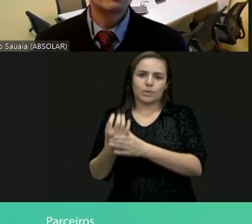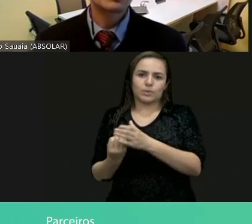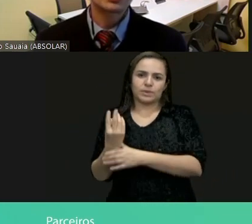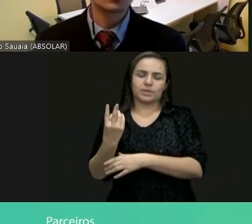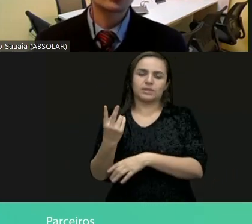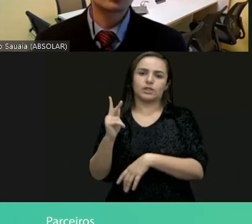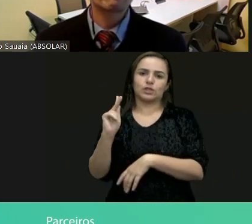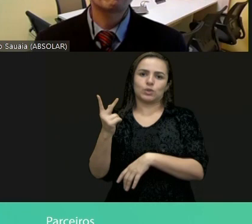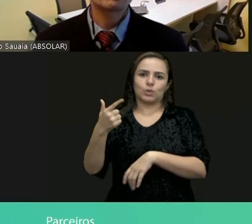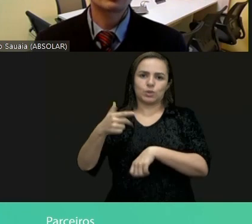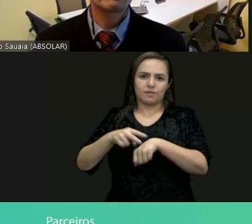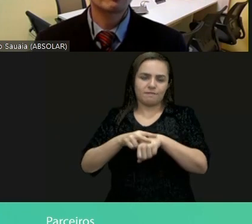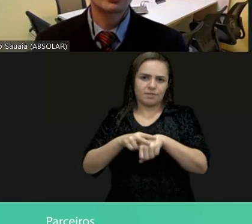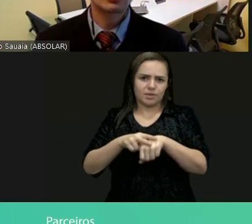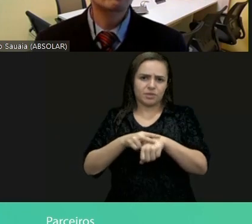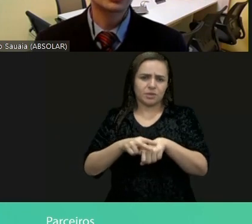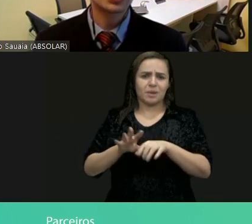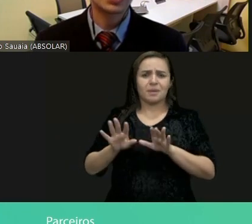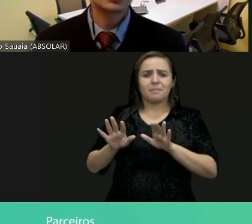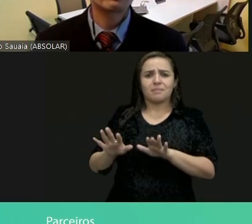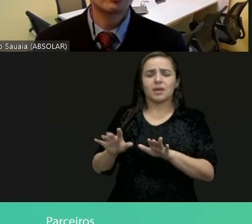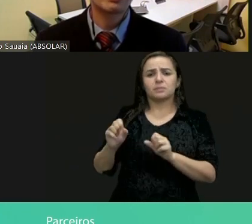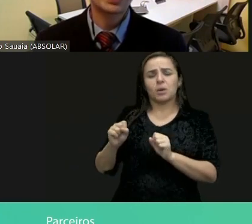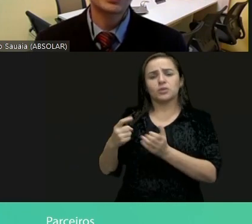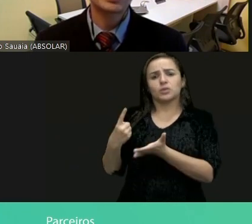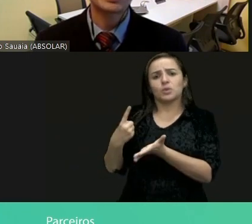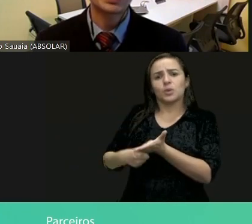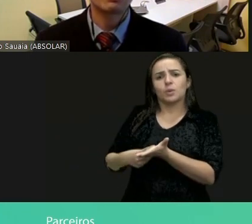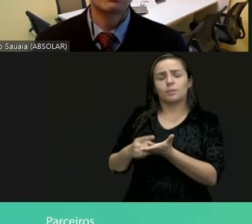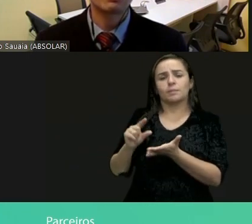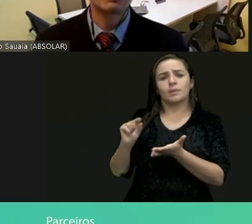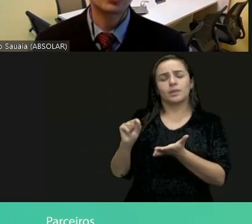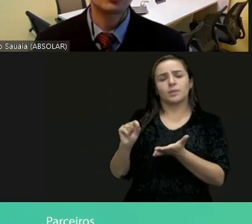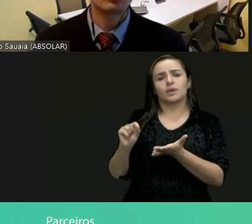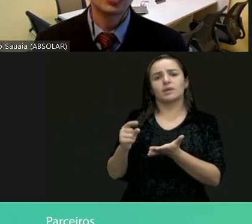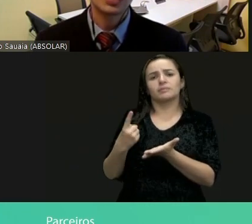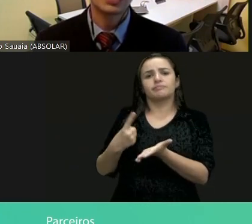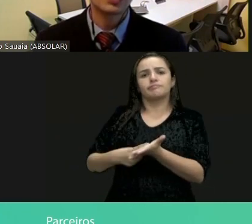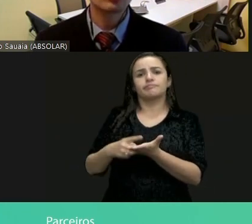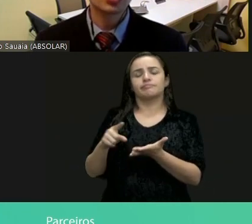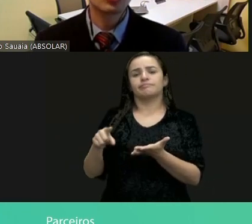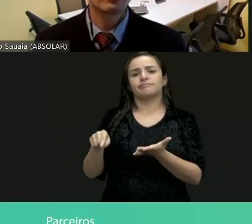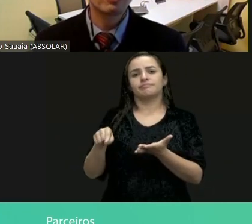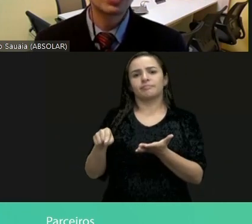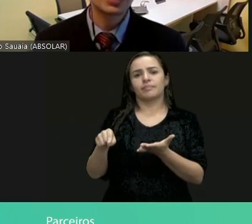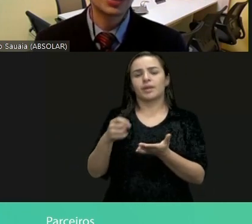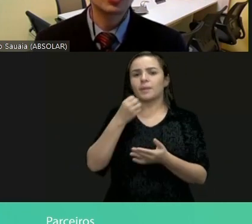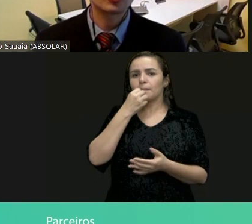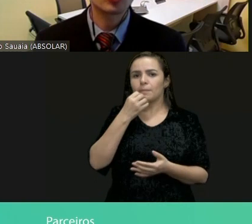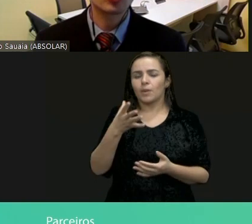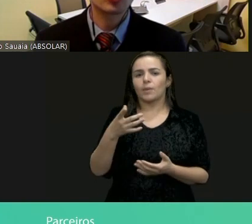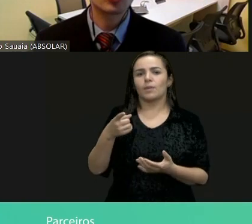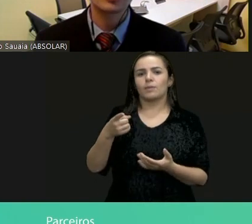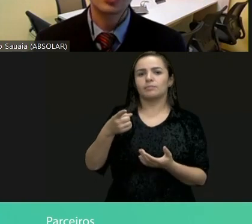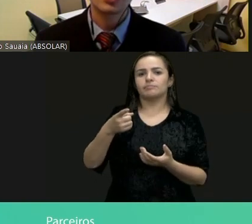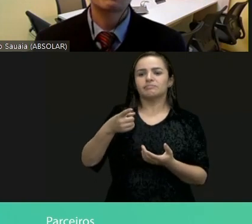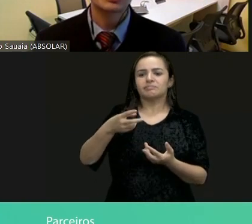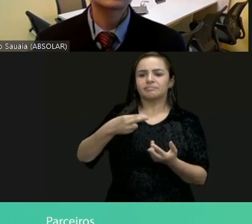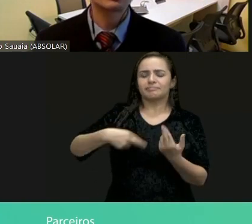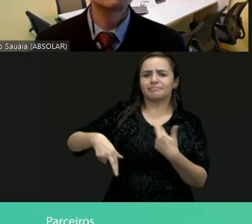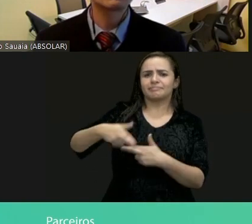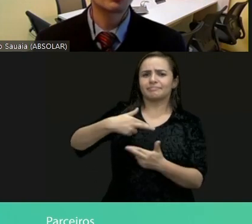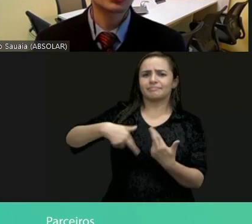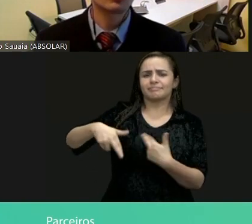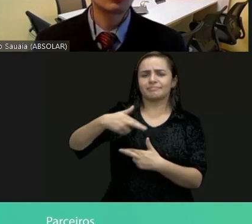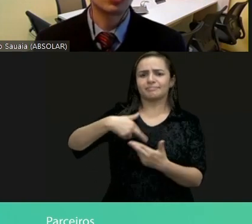Also, Brazil can use combined sources, you know, because of